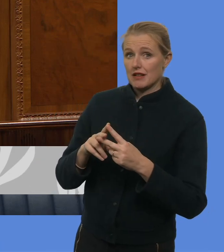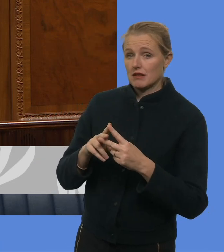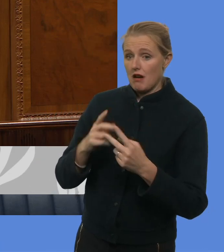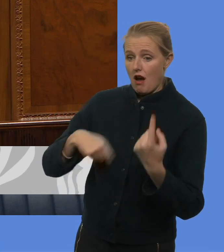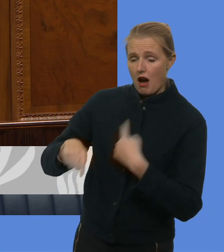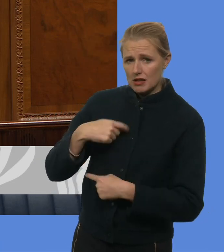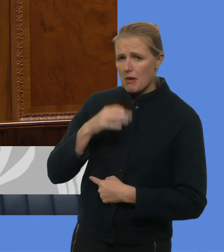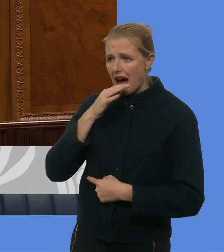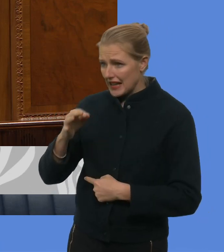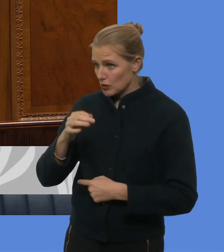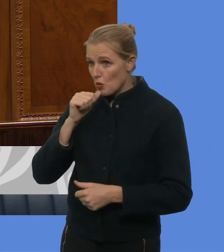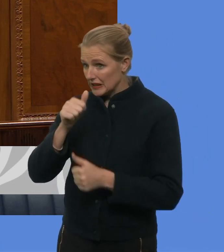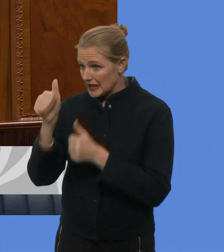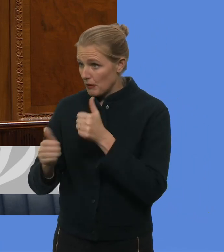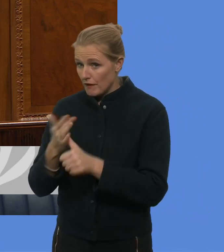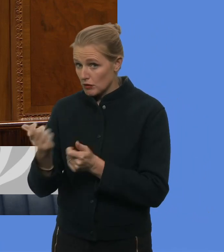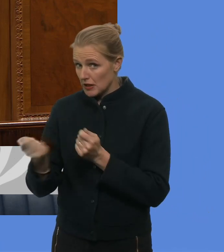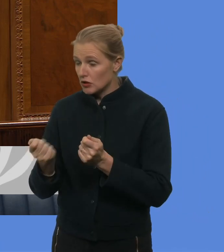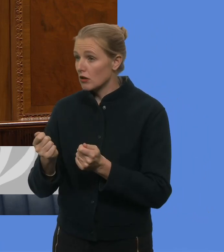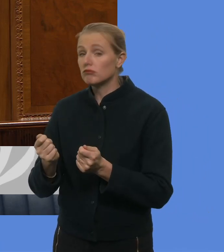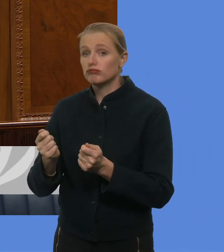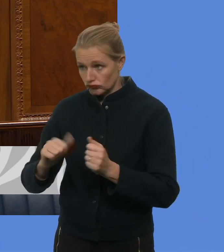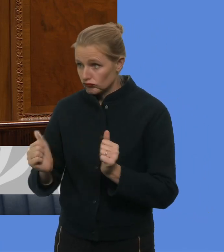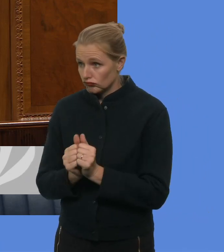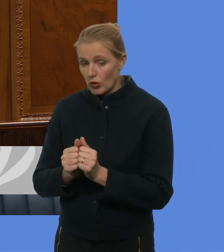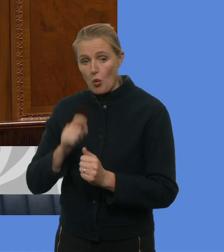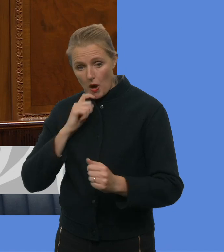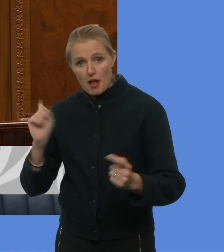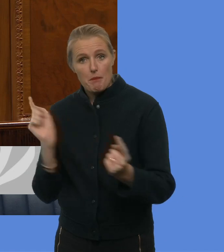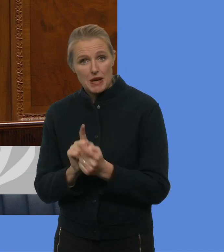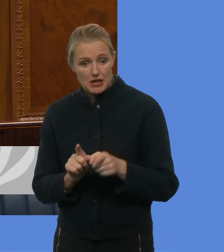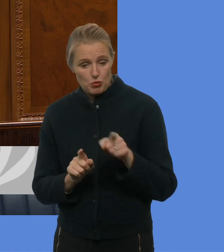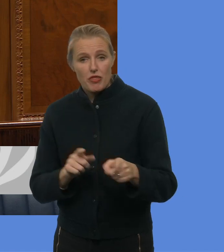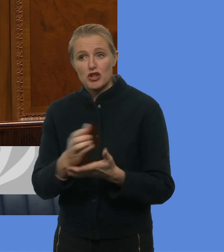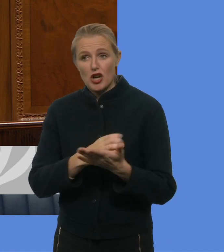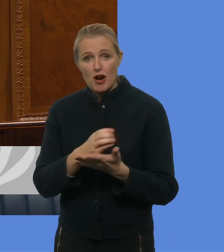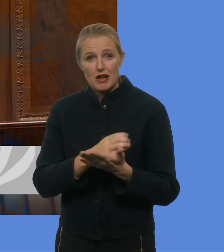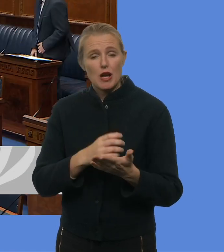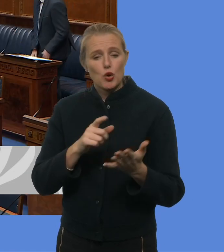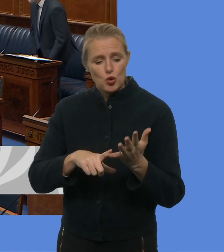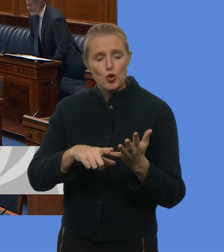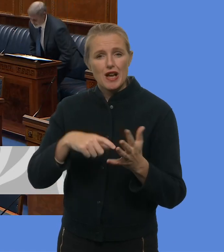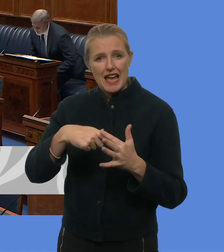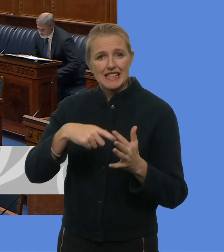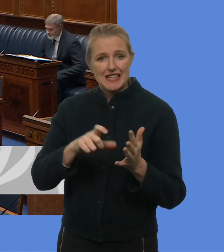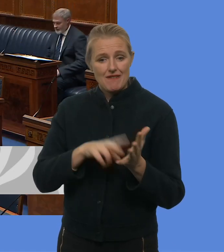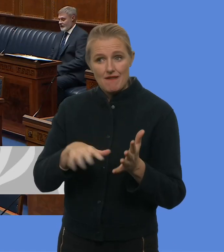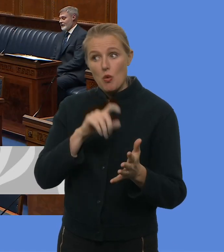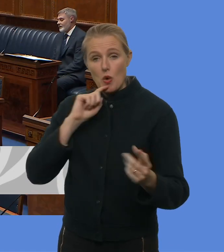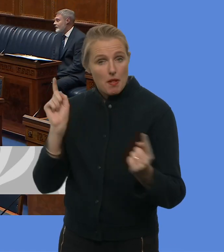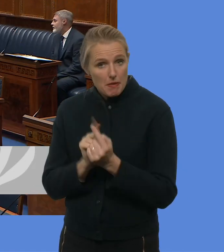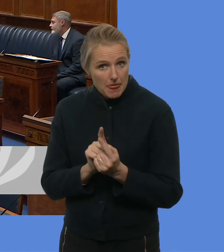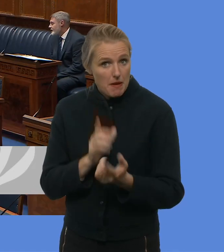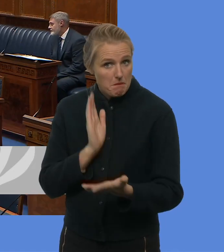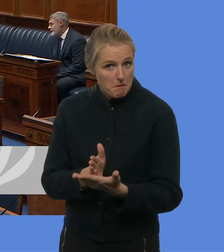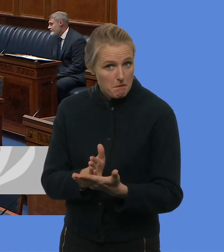the Deputy First Minister give a commitment to this House today that they will reach out to the charity UKCV Family? Minister.